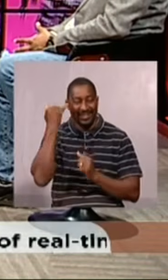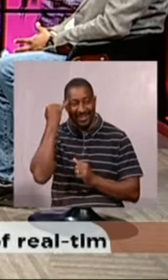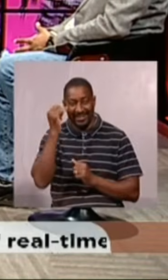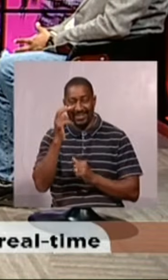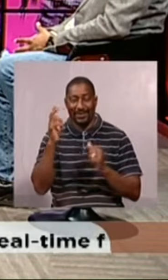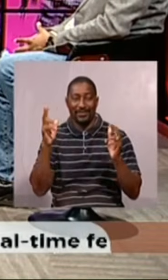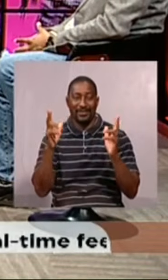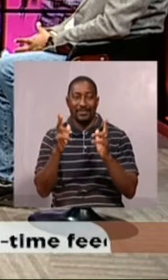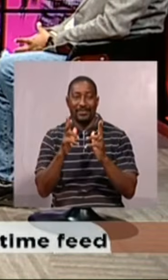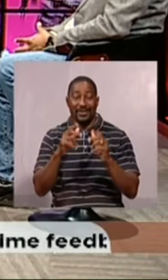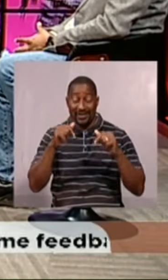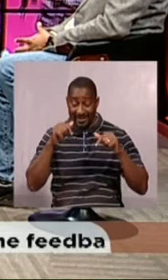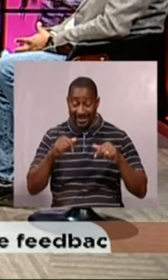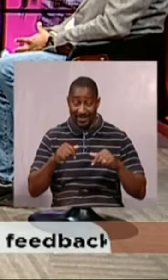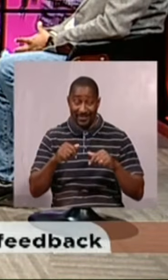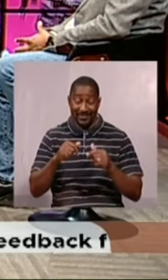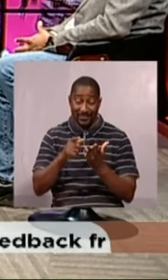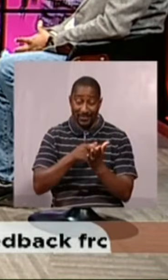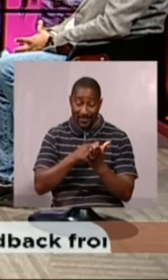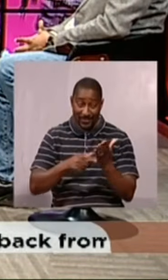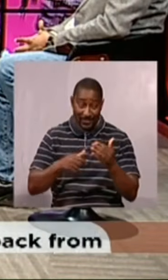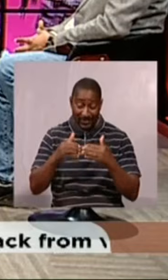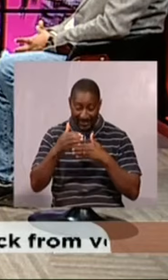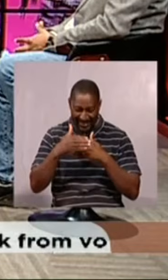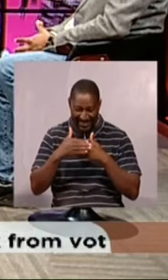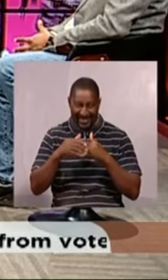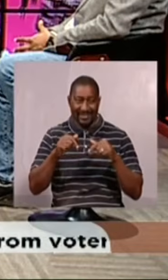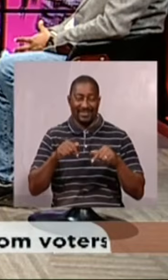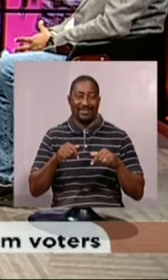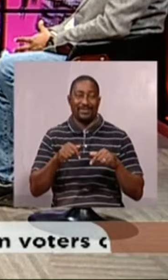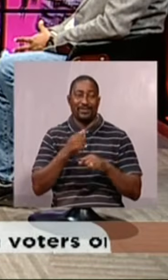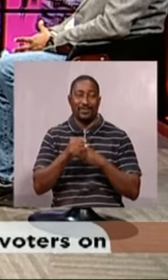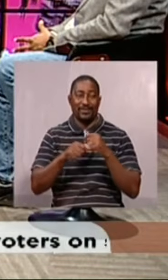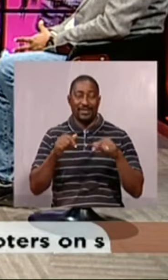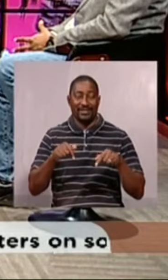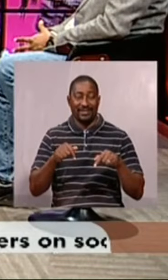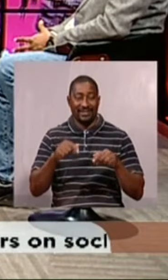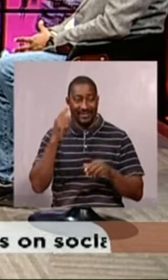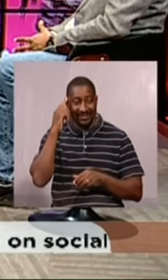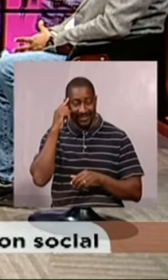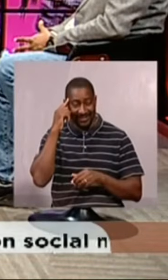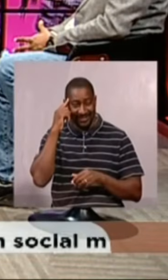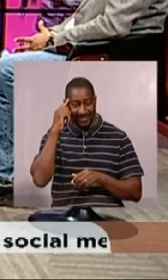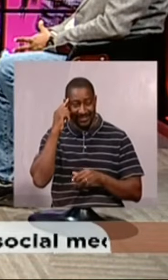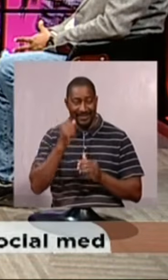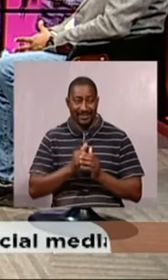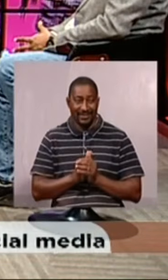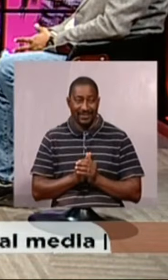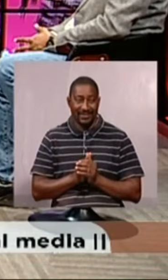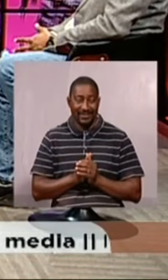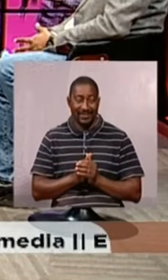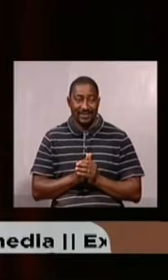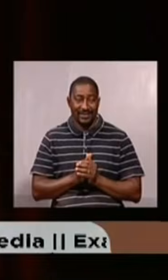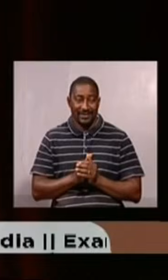year, in recent year, how has it evolved? Yeah. I think in order to place things in perspective, households